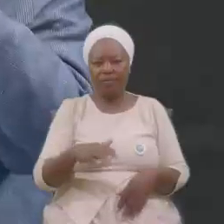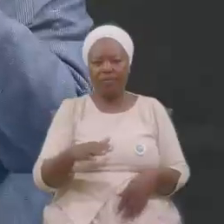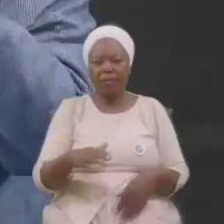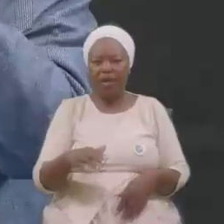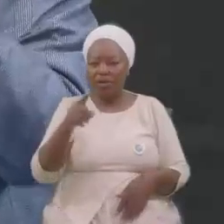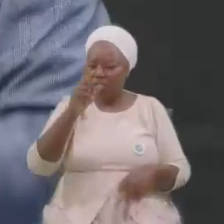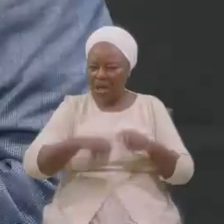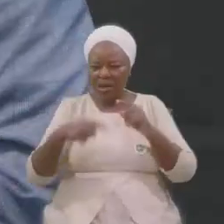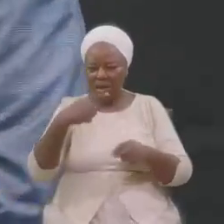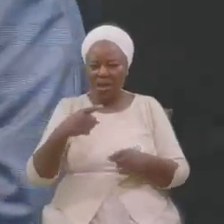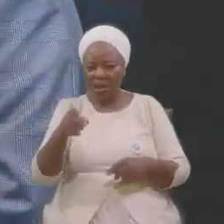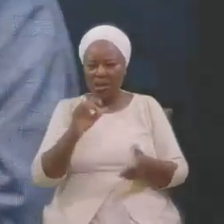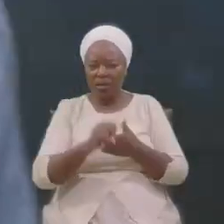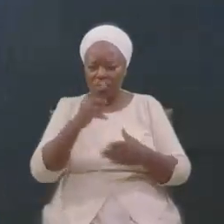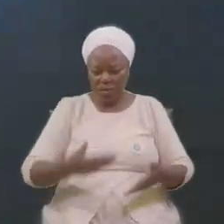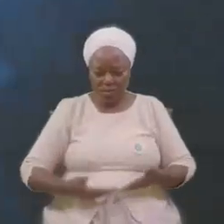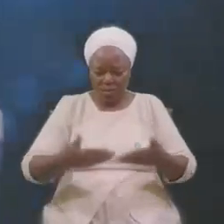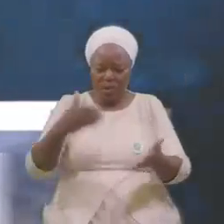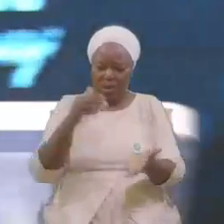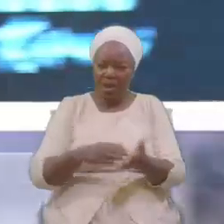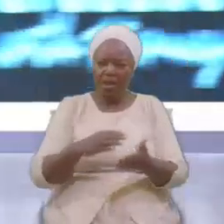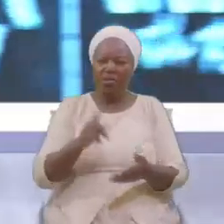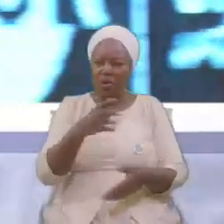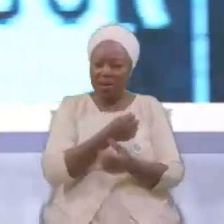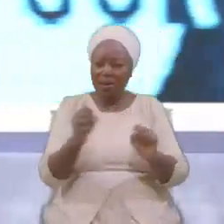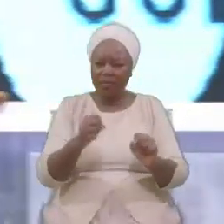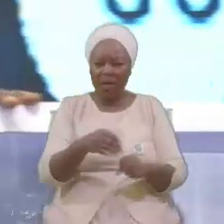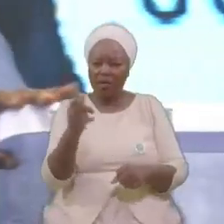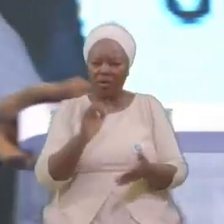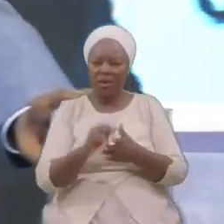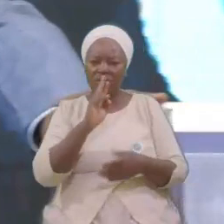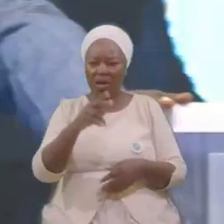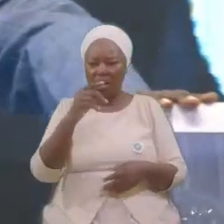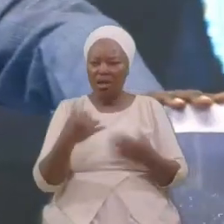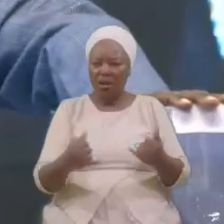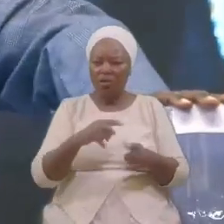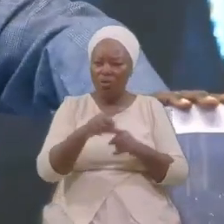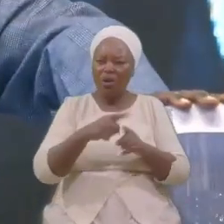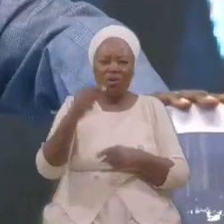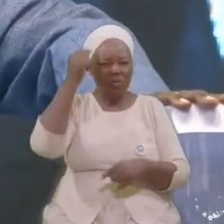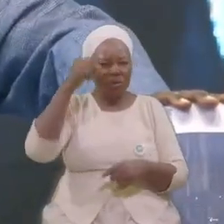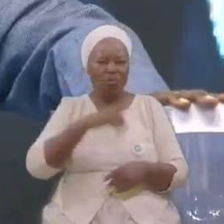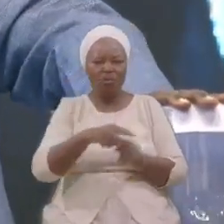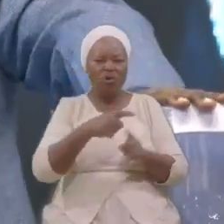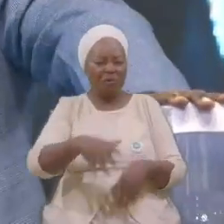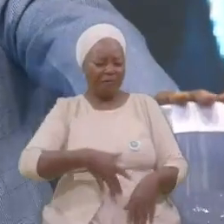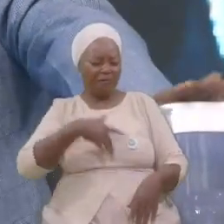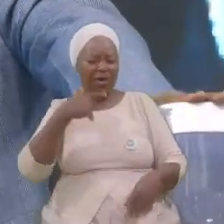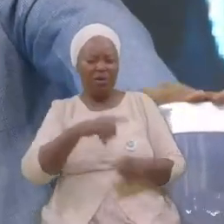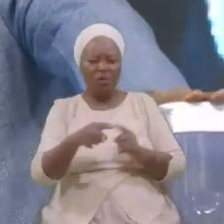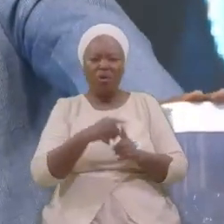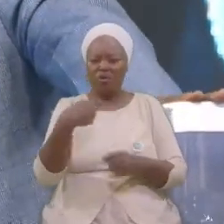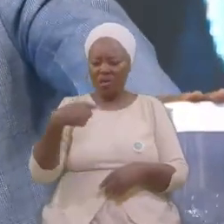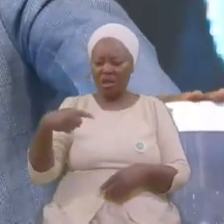born again, whoever you are. When you think, when you feel, when you say,